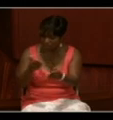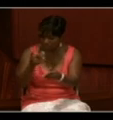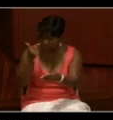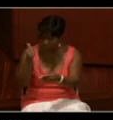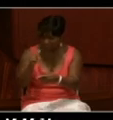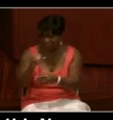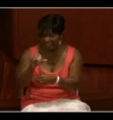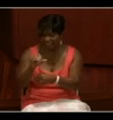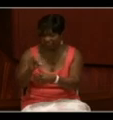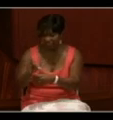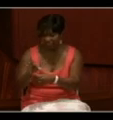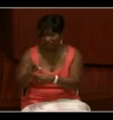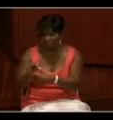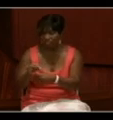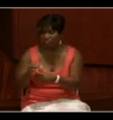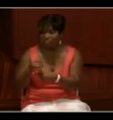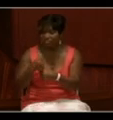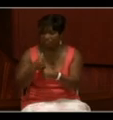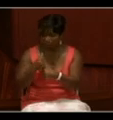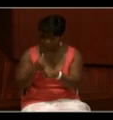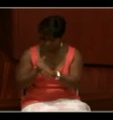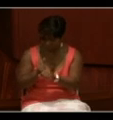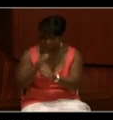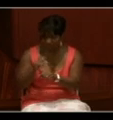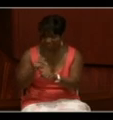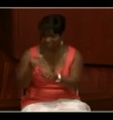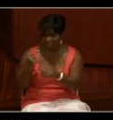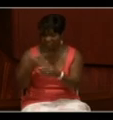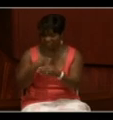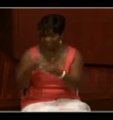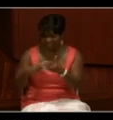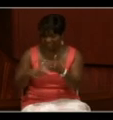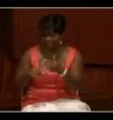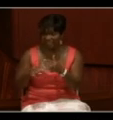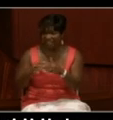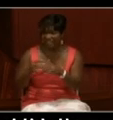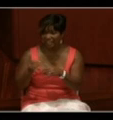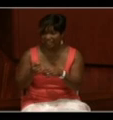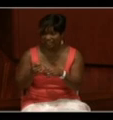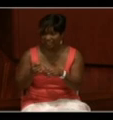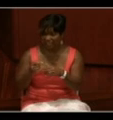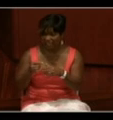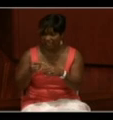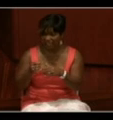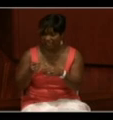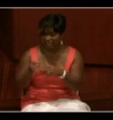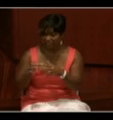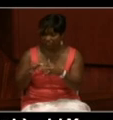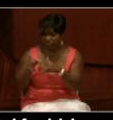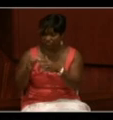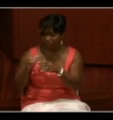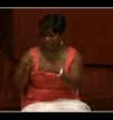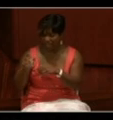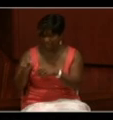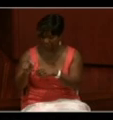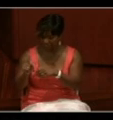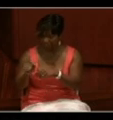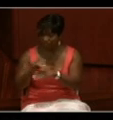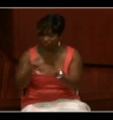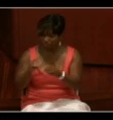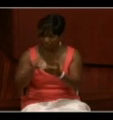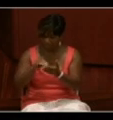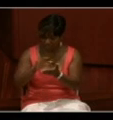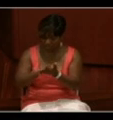were created by the Chinese Exclusion Act, again, 1882, they don't document the immigration of Chinese immigrants who